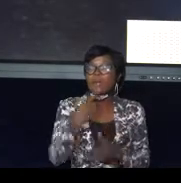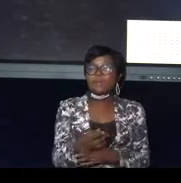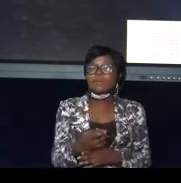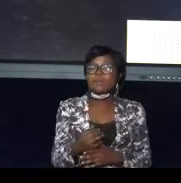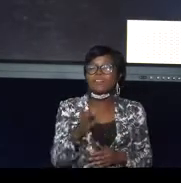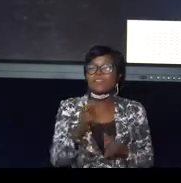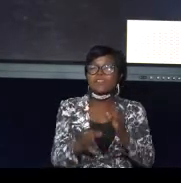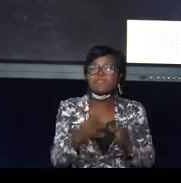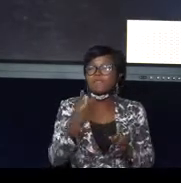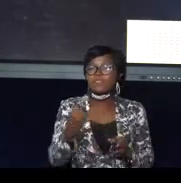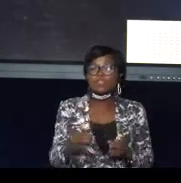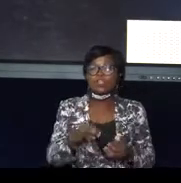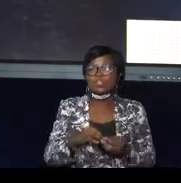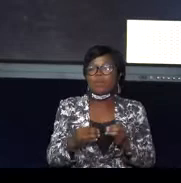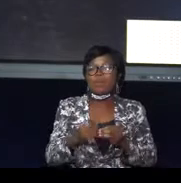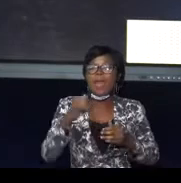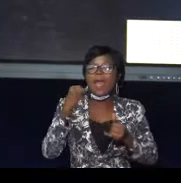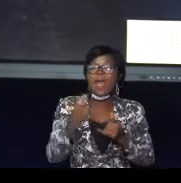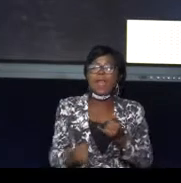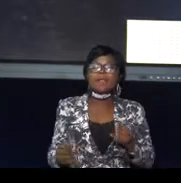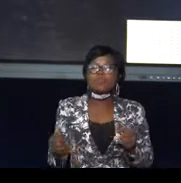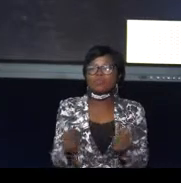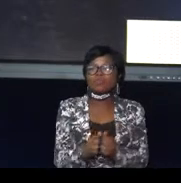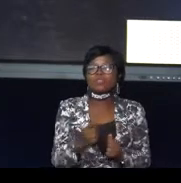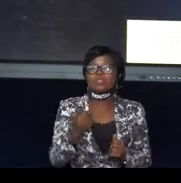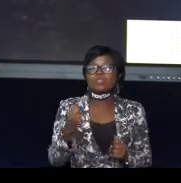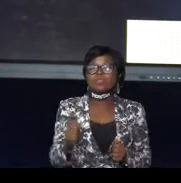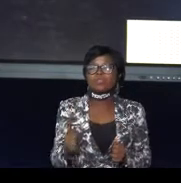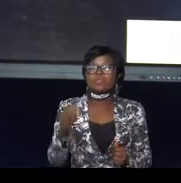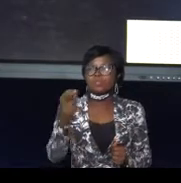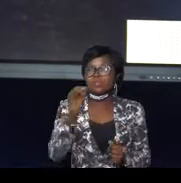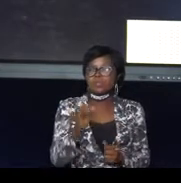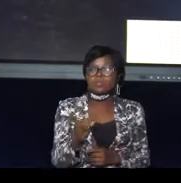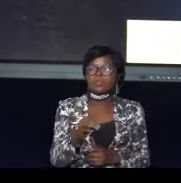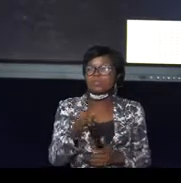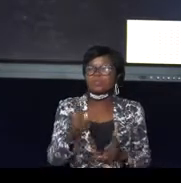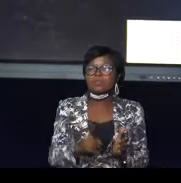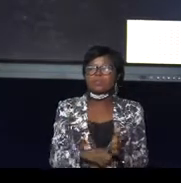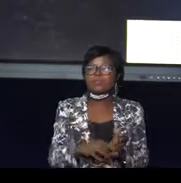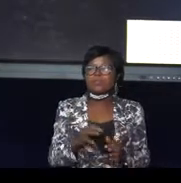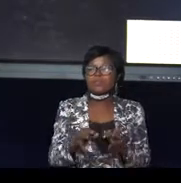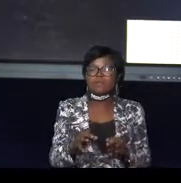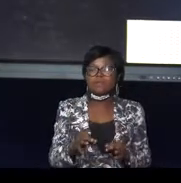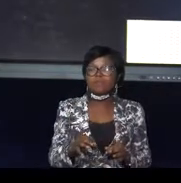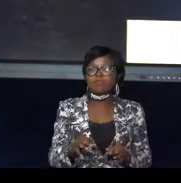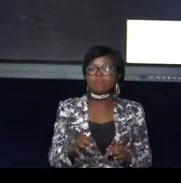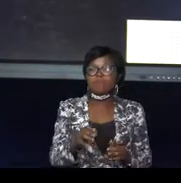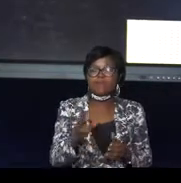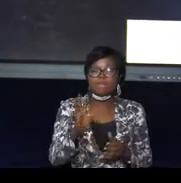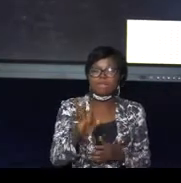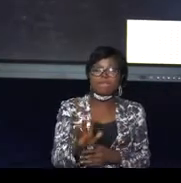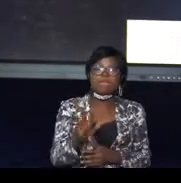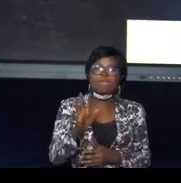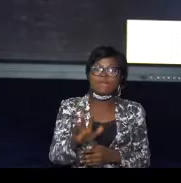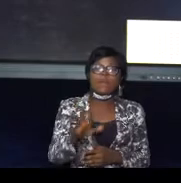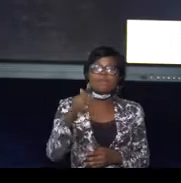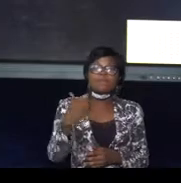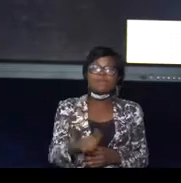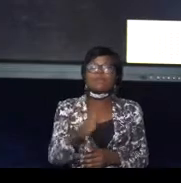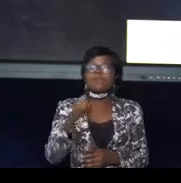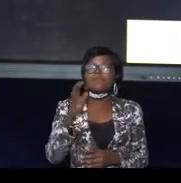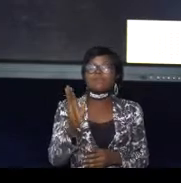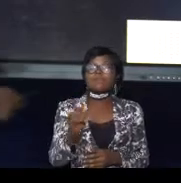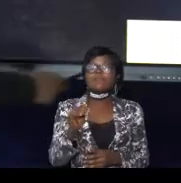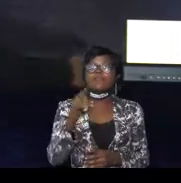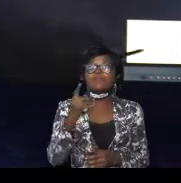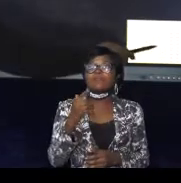number if the number ends with 0 or 5. And this is very intuitive. If we start skip counting, 5, 10,